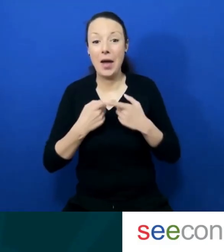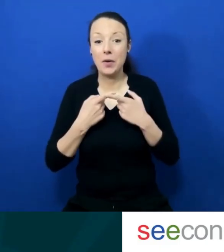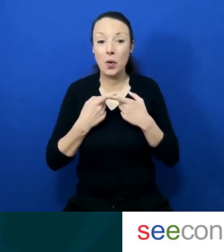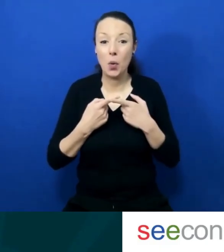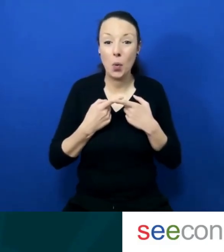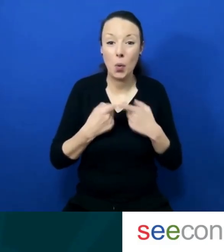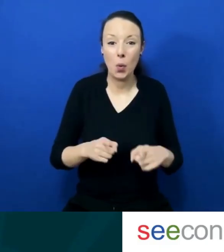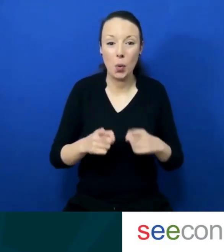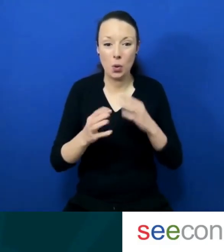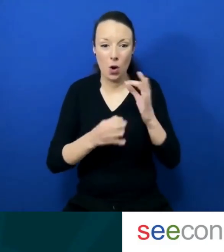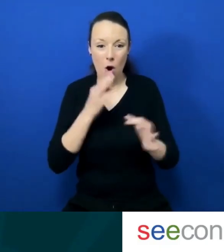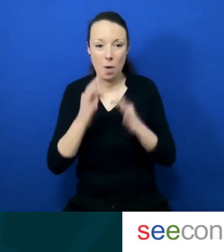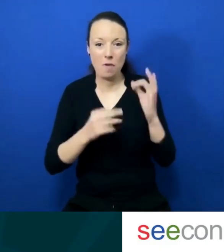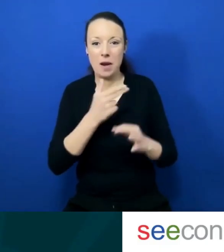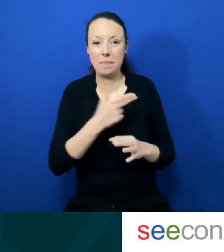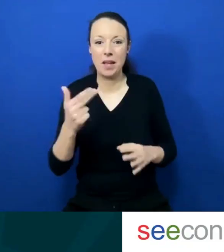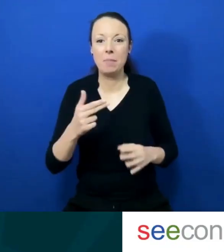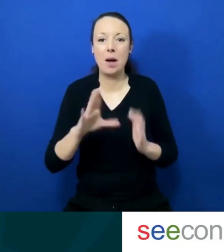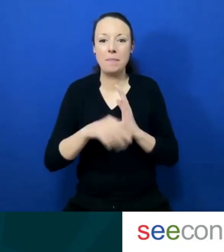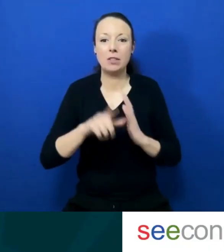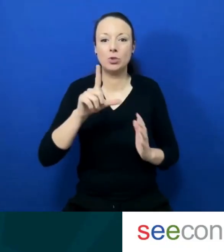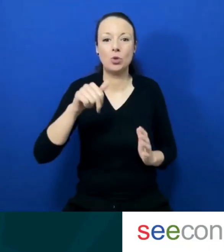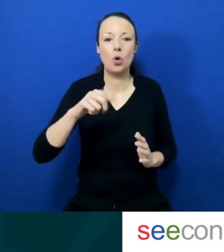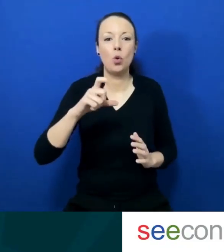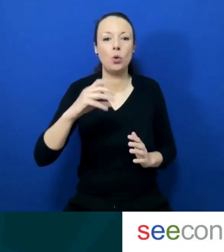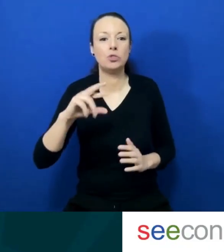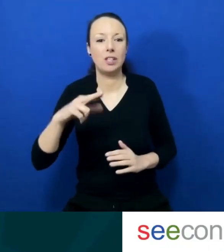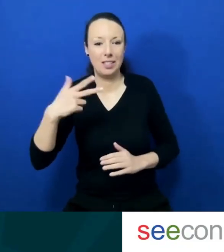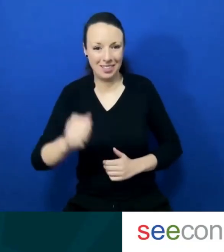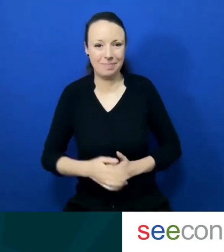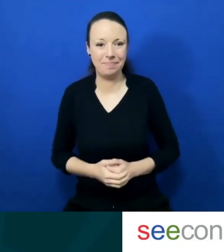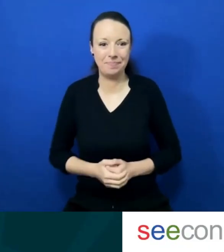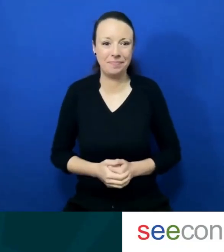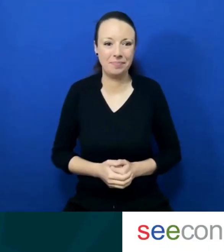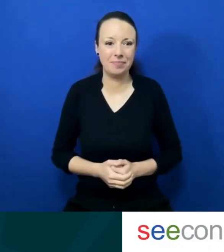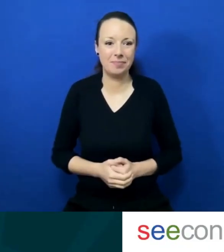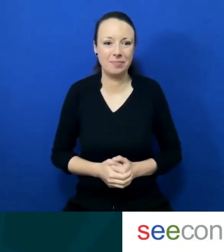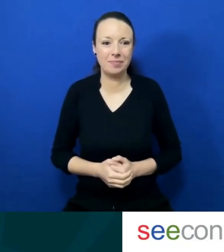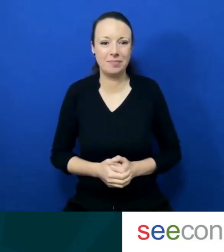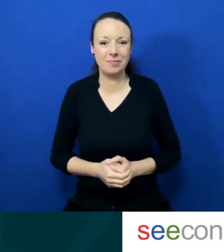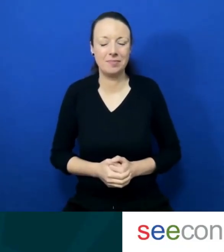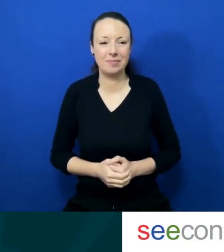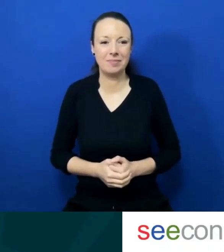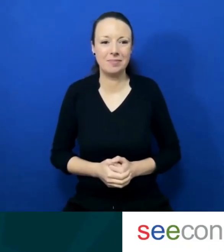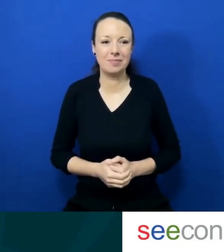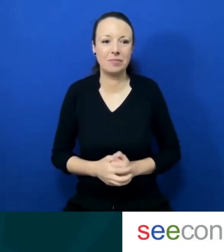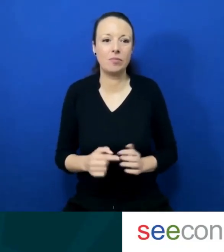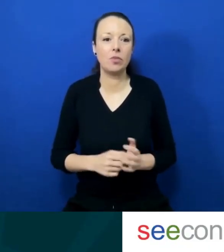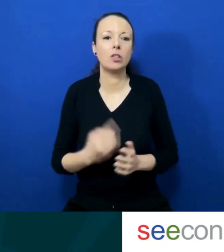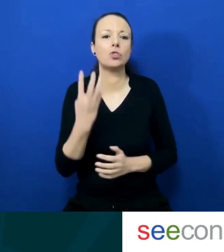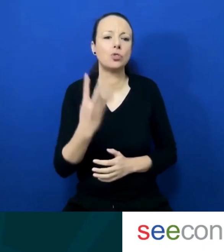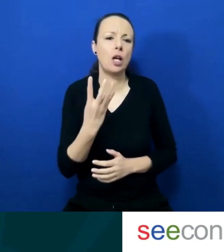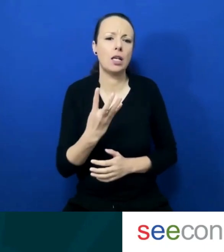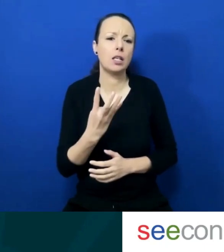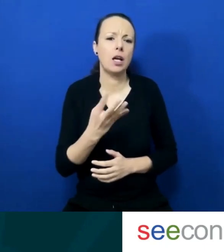It's 4 small communities, municipalities that are part of the Lucerne agglomeration. So